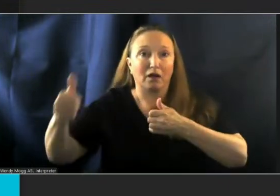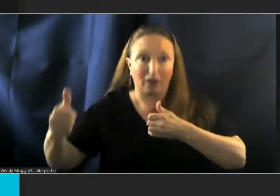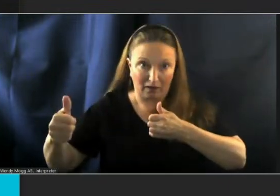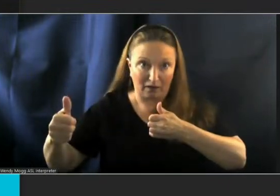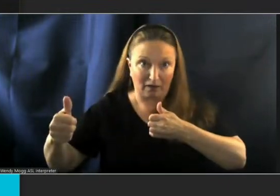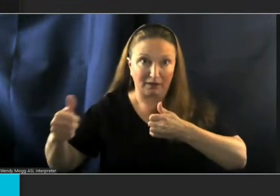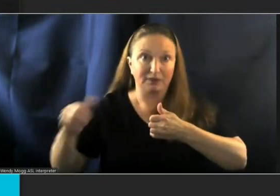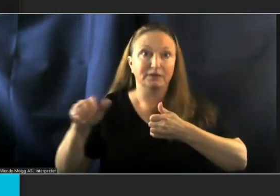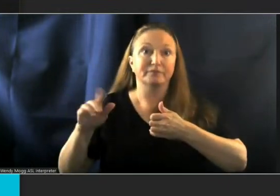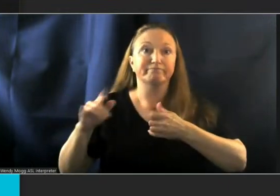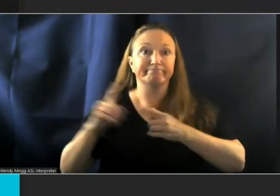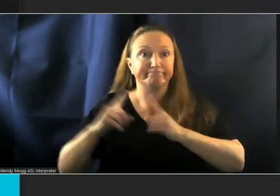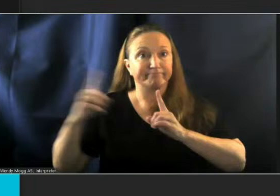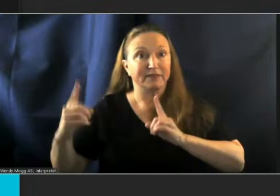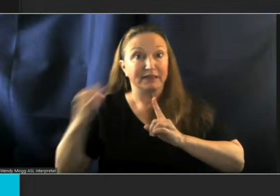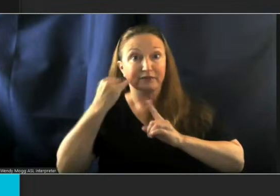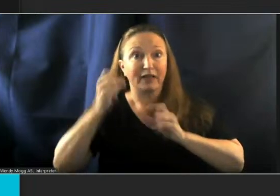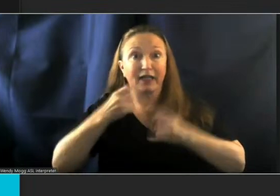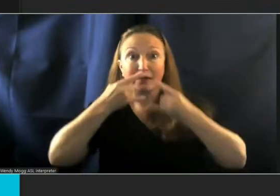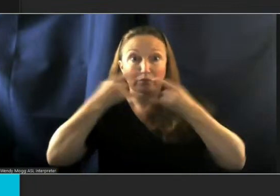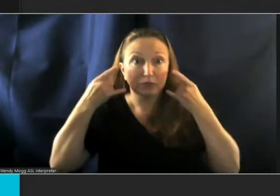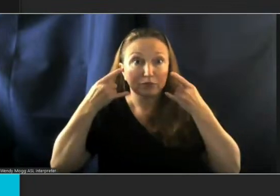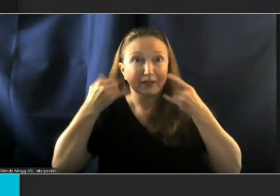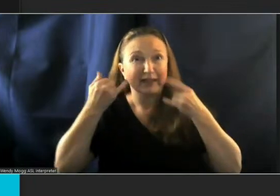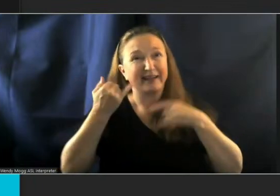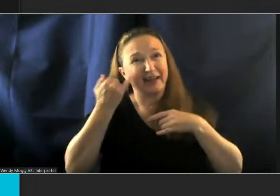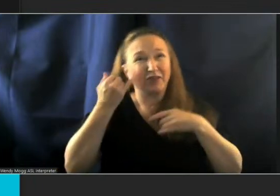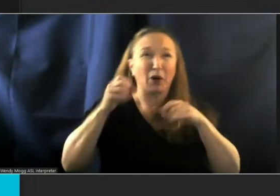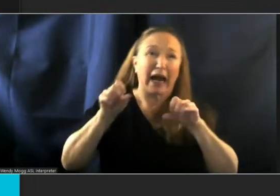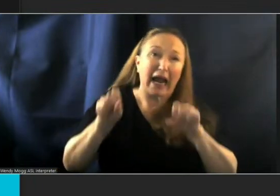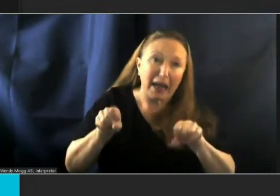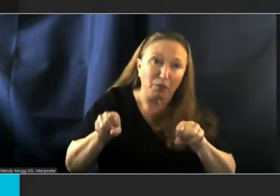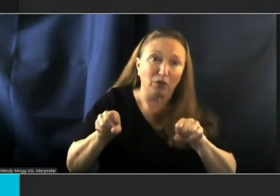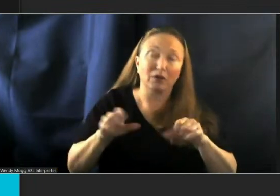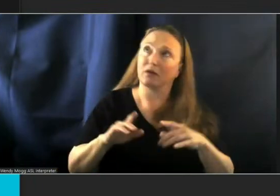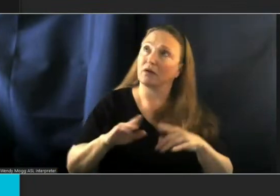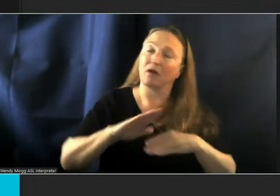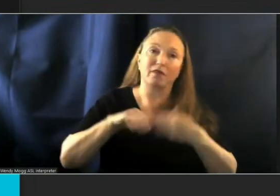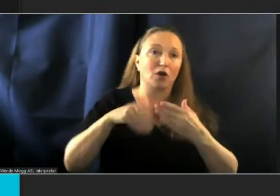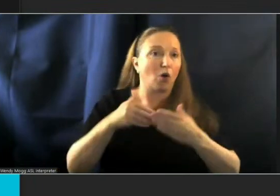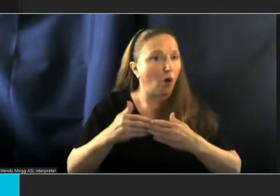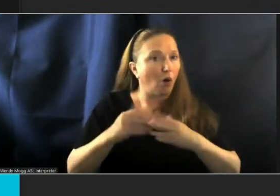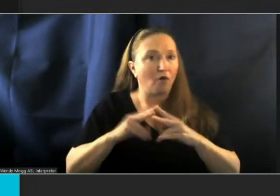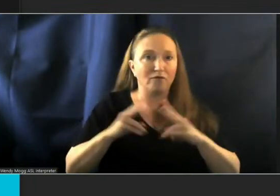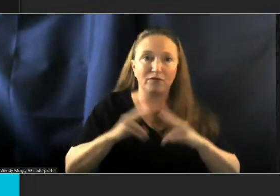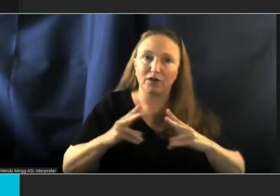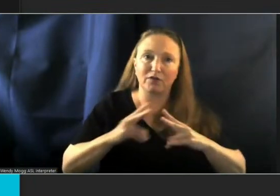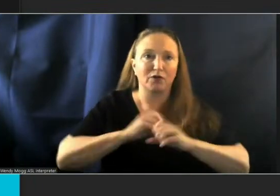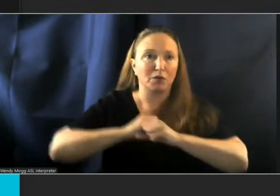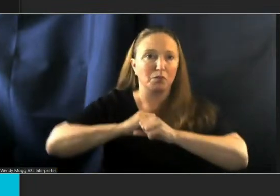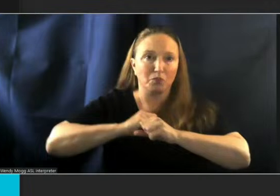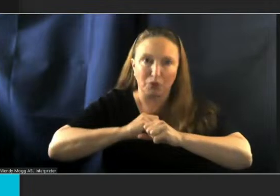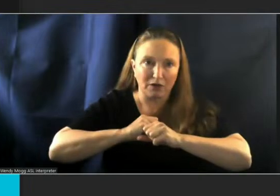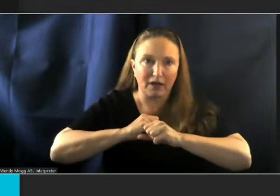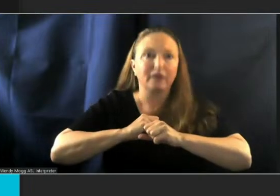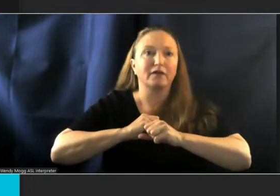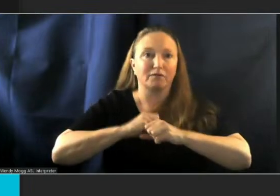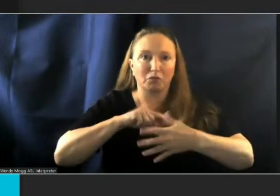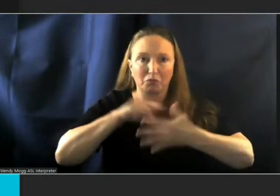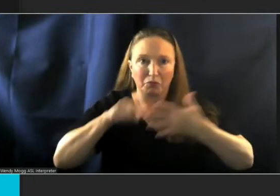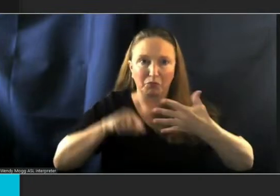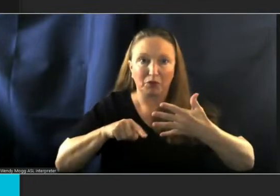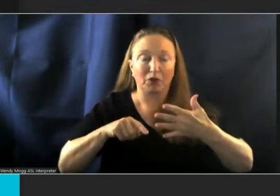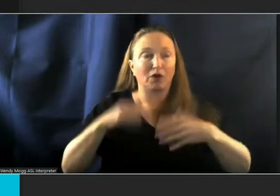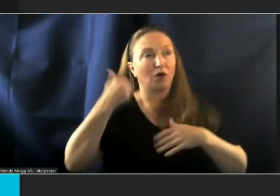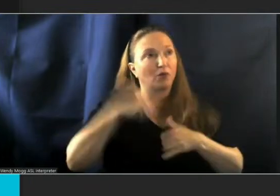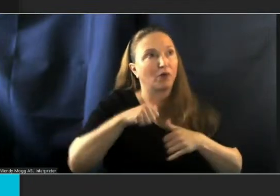distant, if they can wear a mask, if they're able, these are all very, very protective. You remember in the beginning of the pandemic,